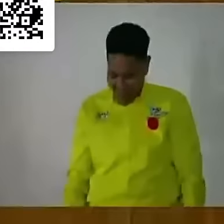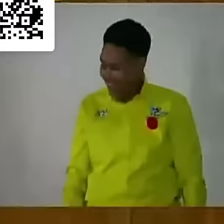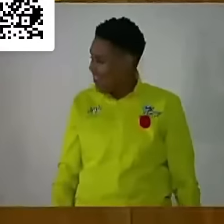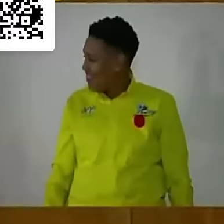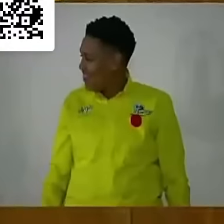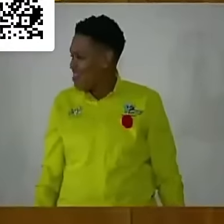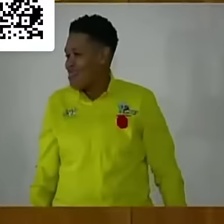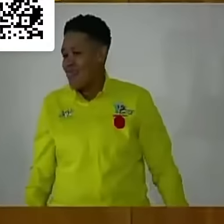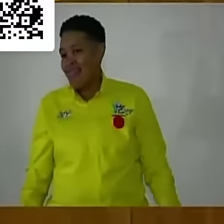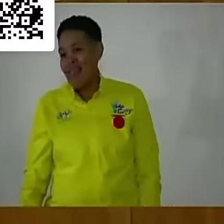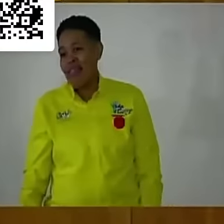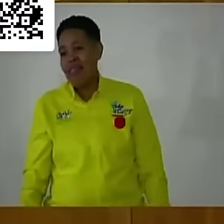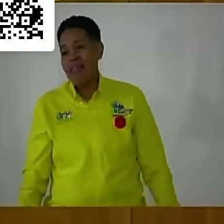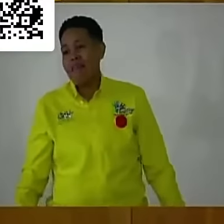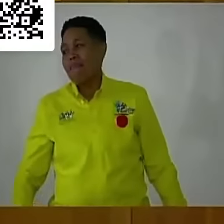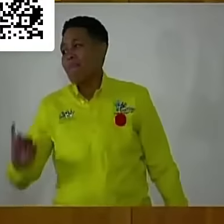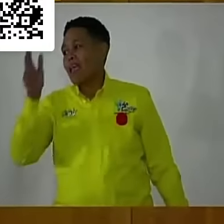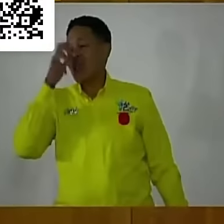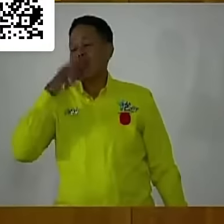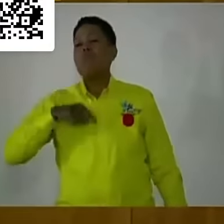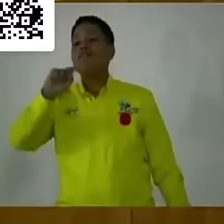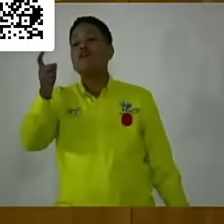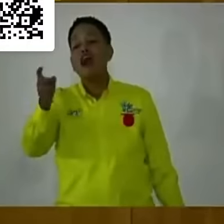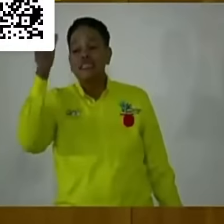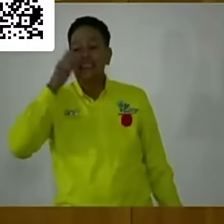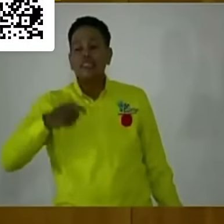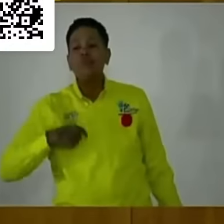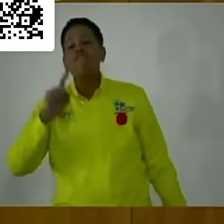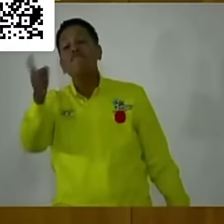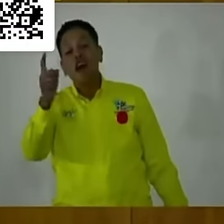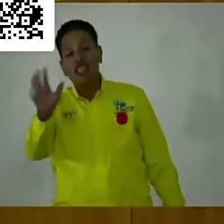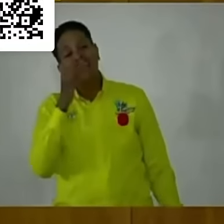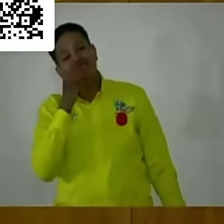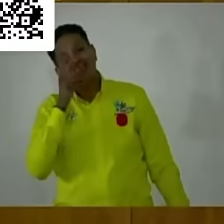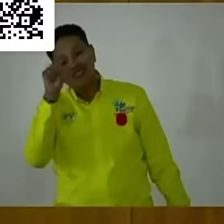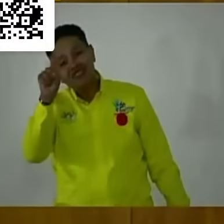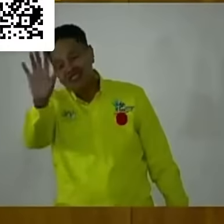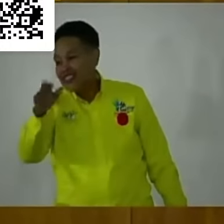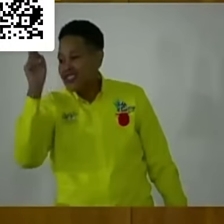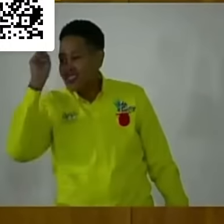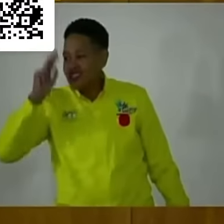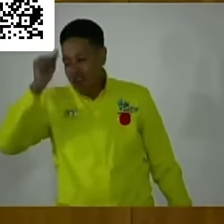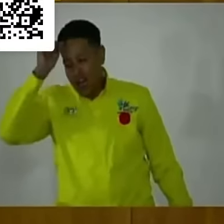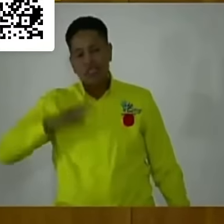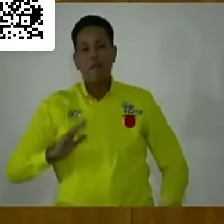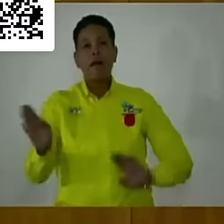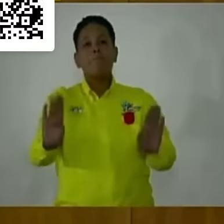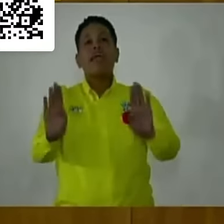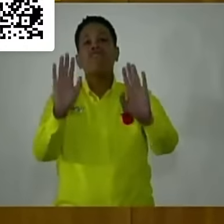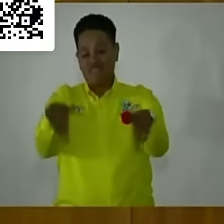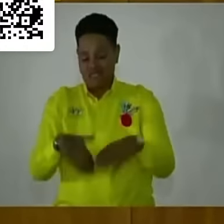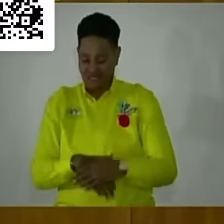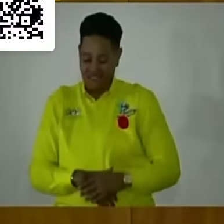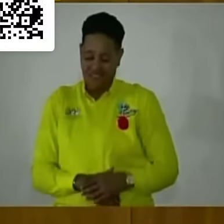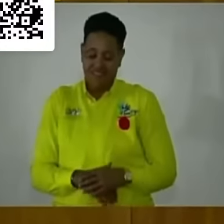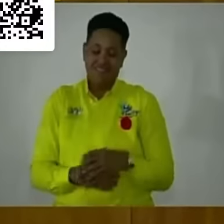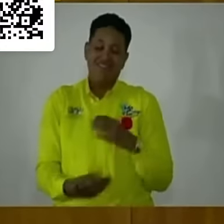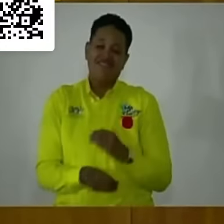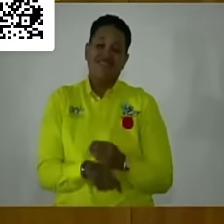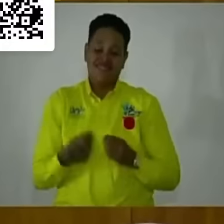I am saying, just hear me first, man. Hear me first. Rust, man, just behave. I am